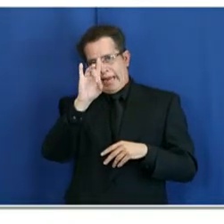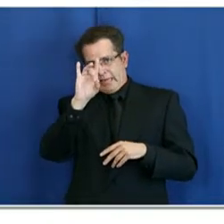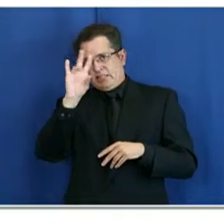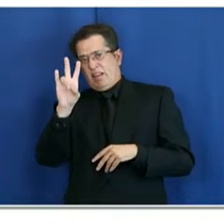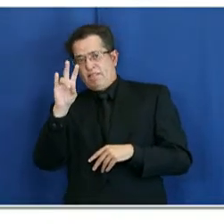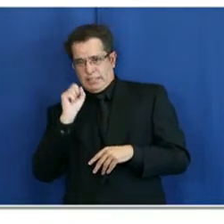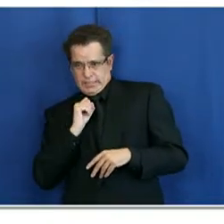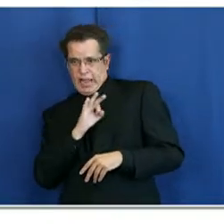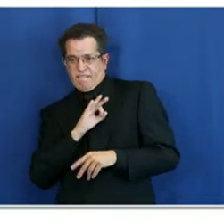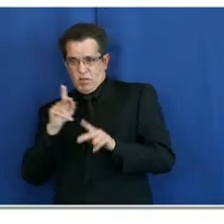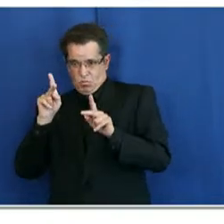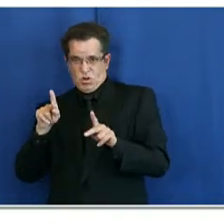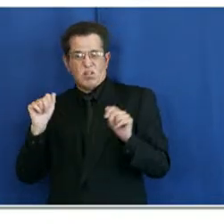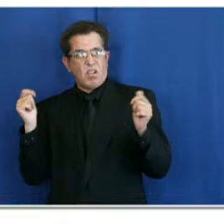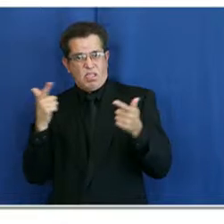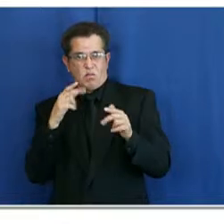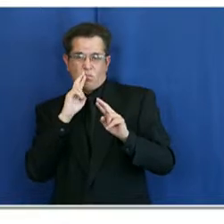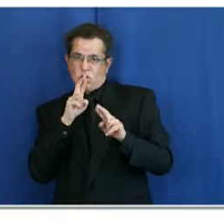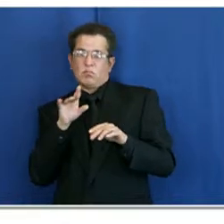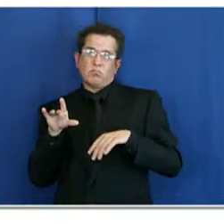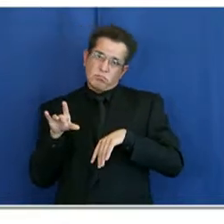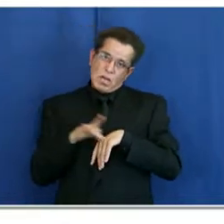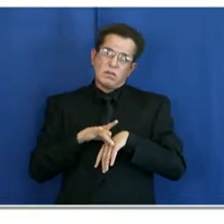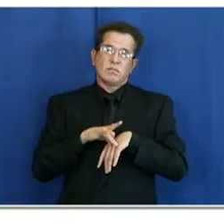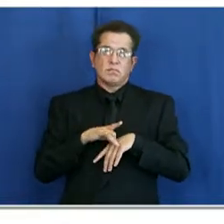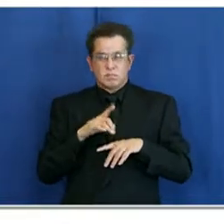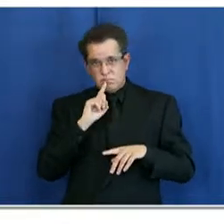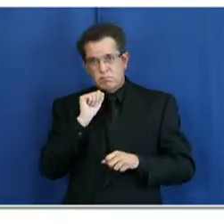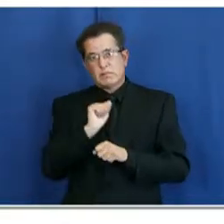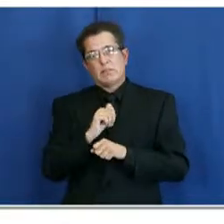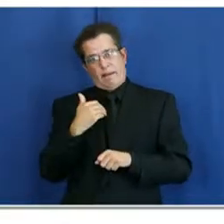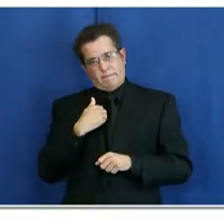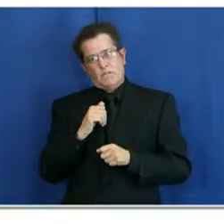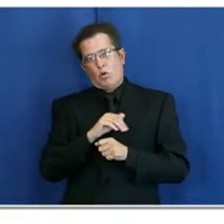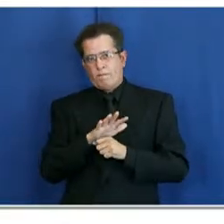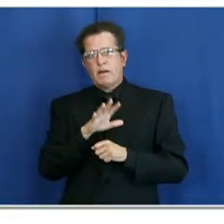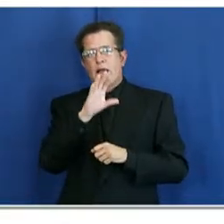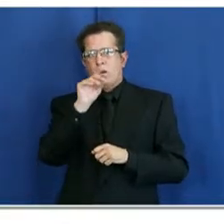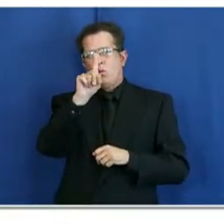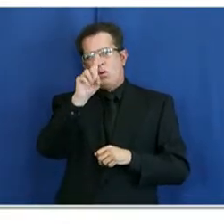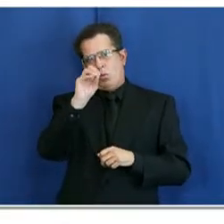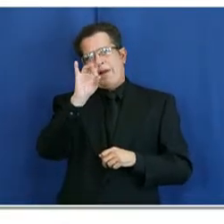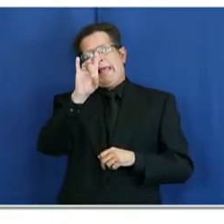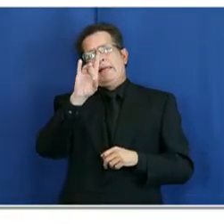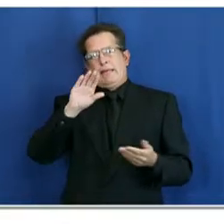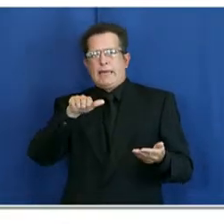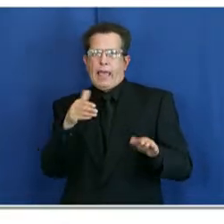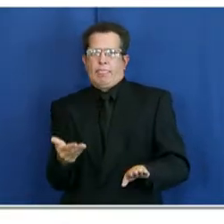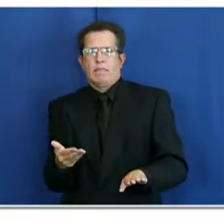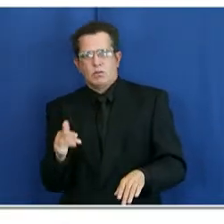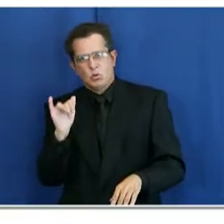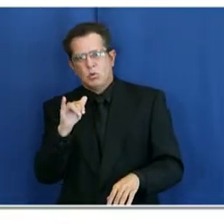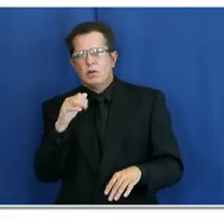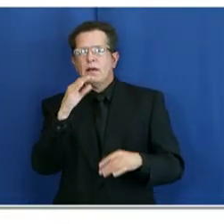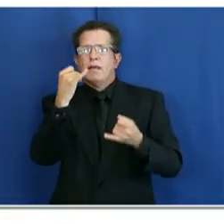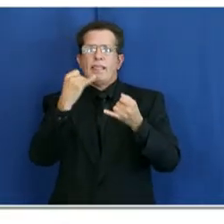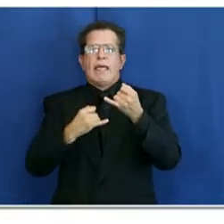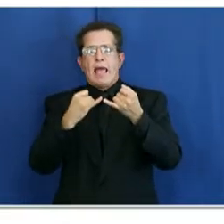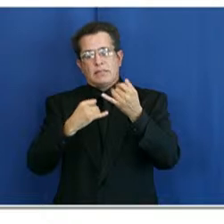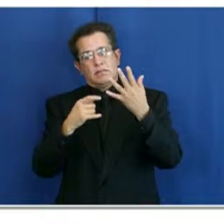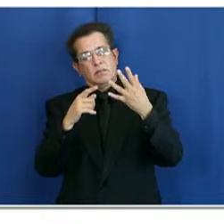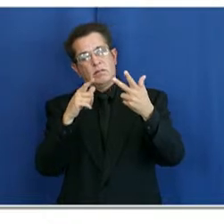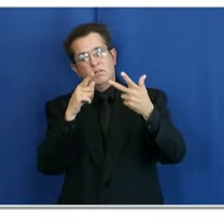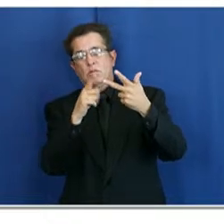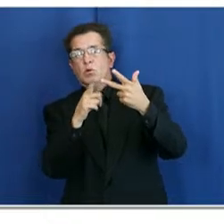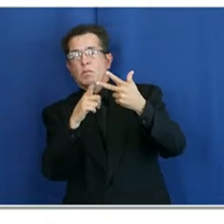587 staff members reported, and also includes 108 deaths. In the last category,